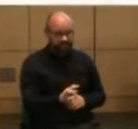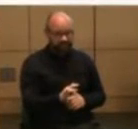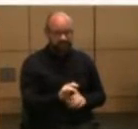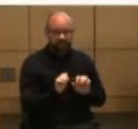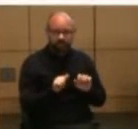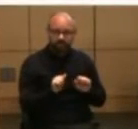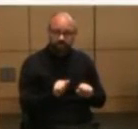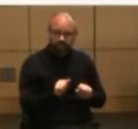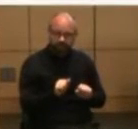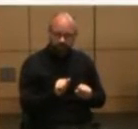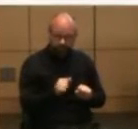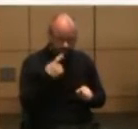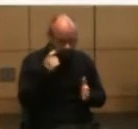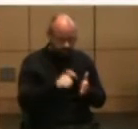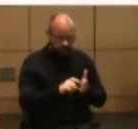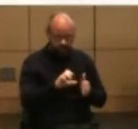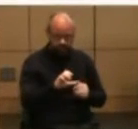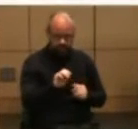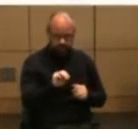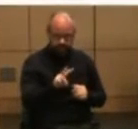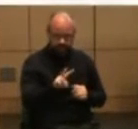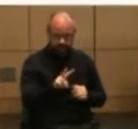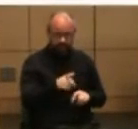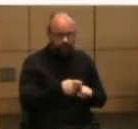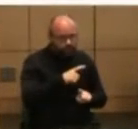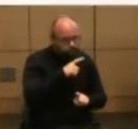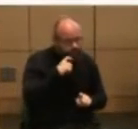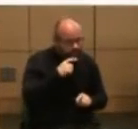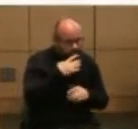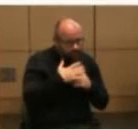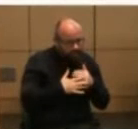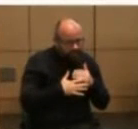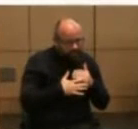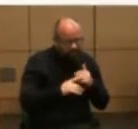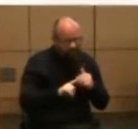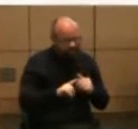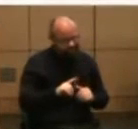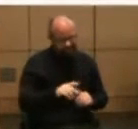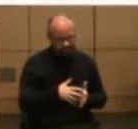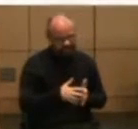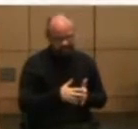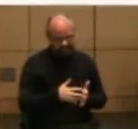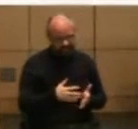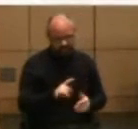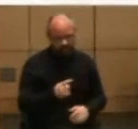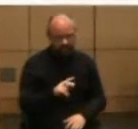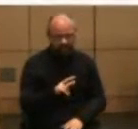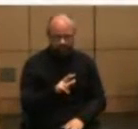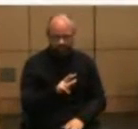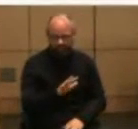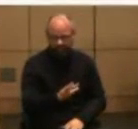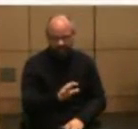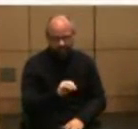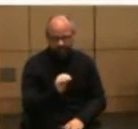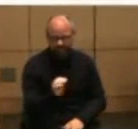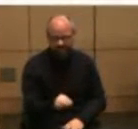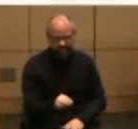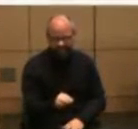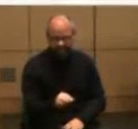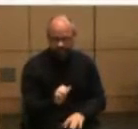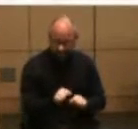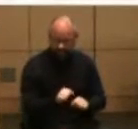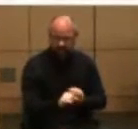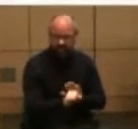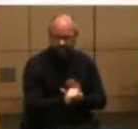CMV from a dried blood spot is only about 33%. So it's not very sensitive. Yeah, that's too